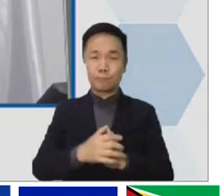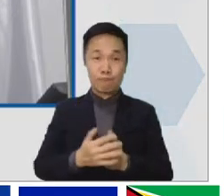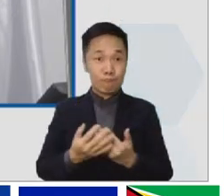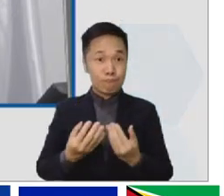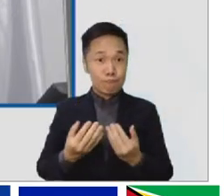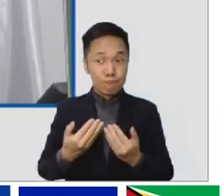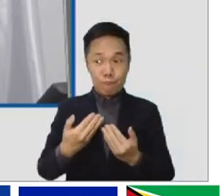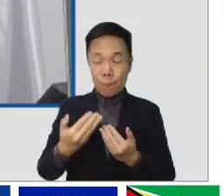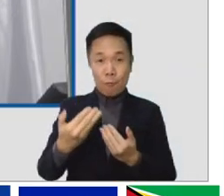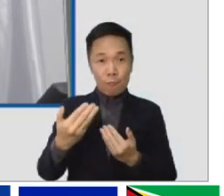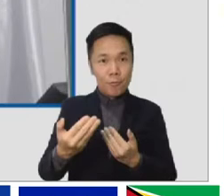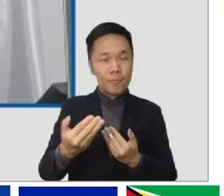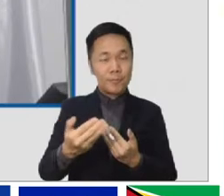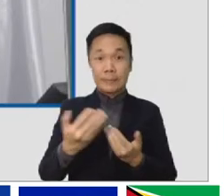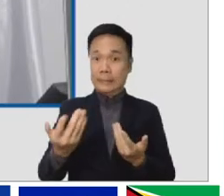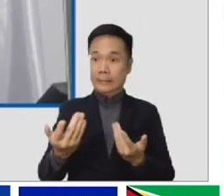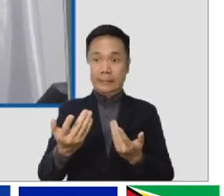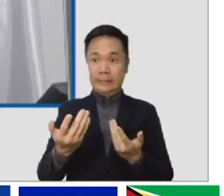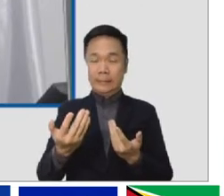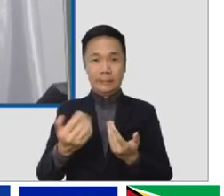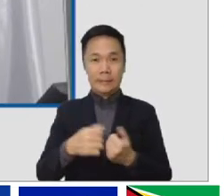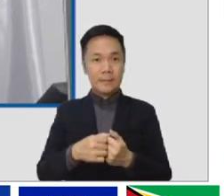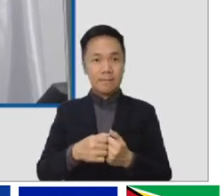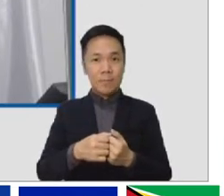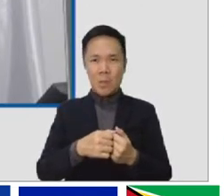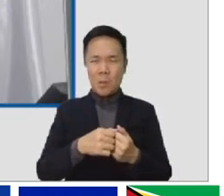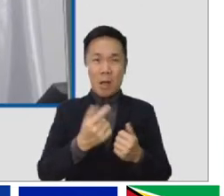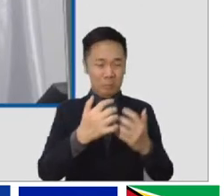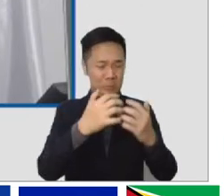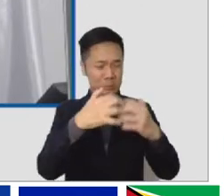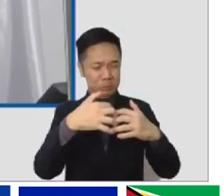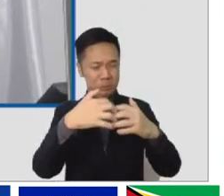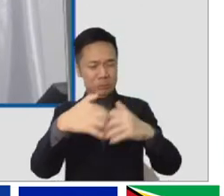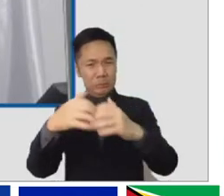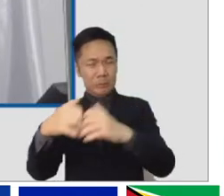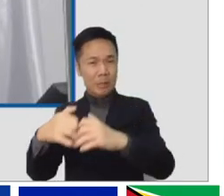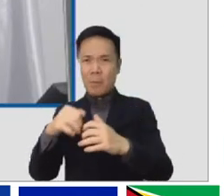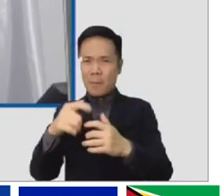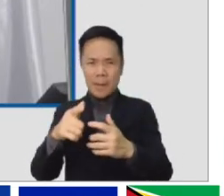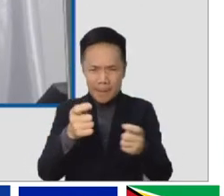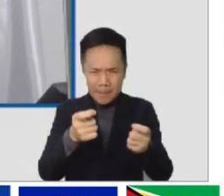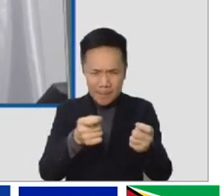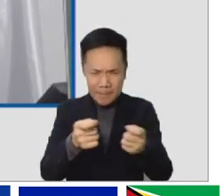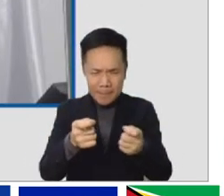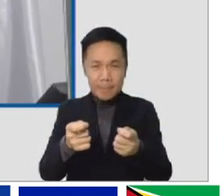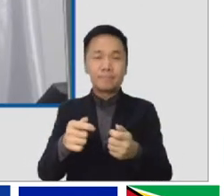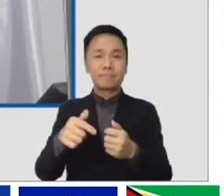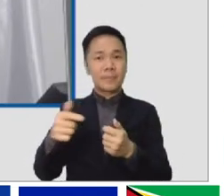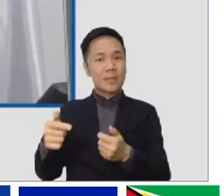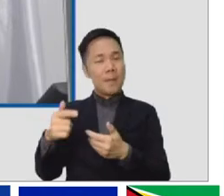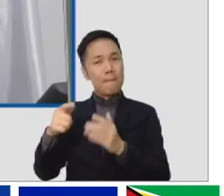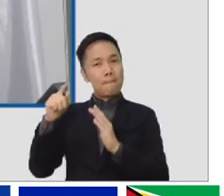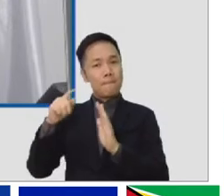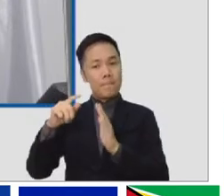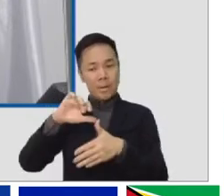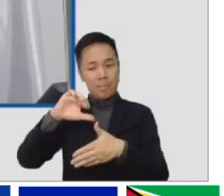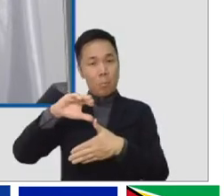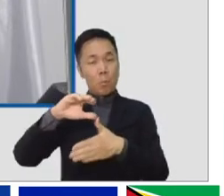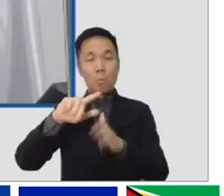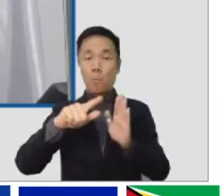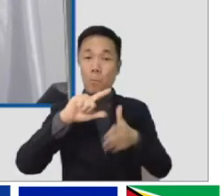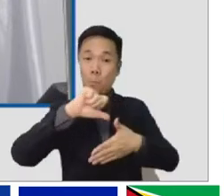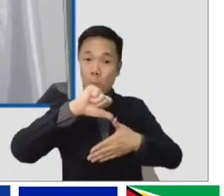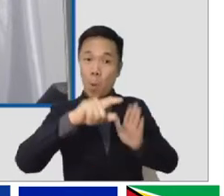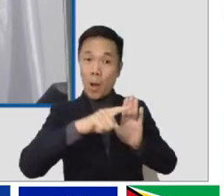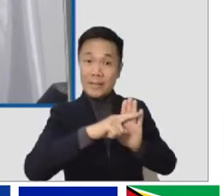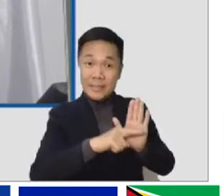losses to the extent possible. The Central American policy focused on risk also establishes that